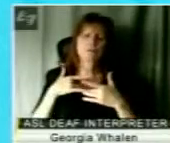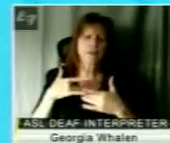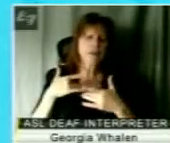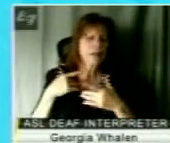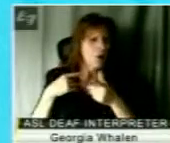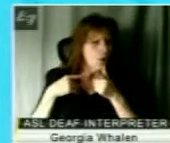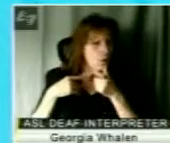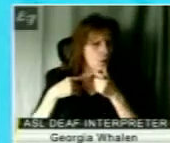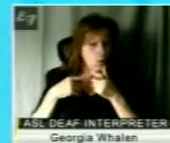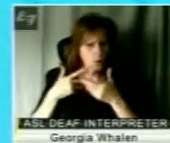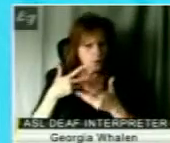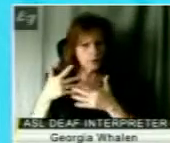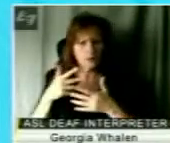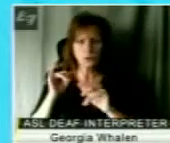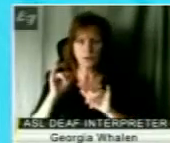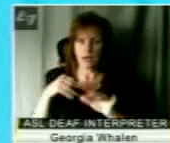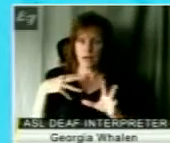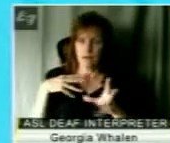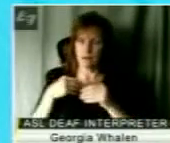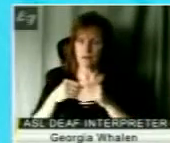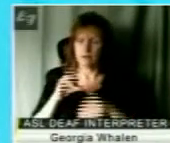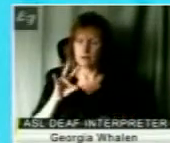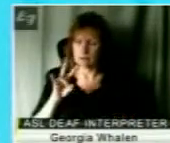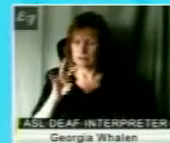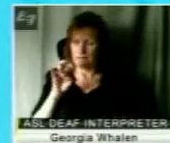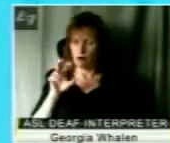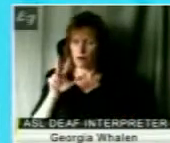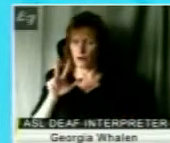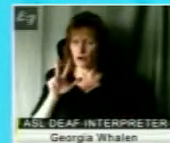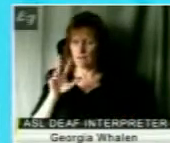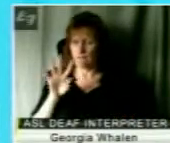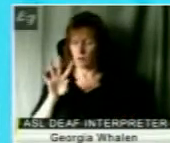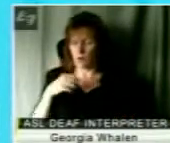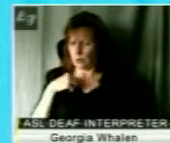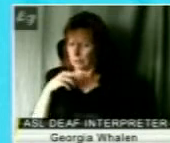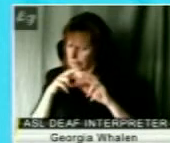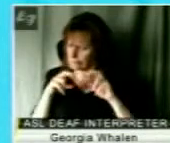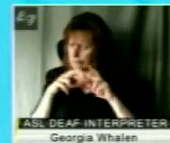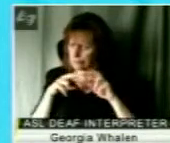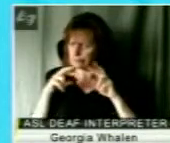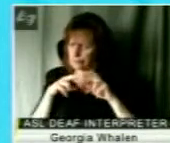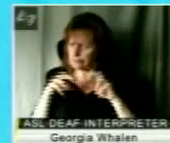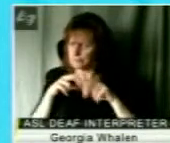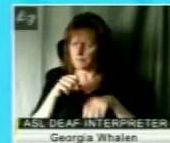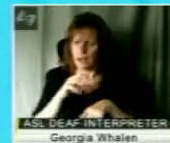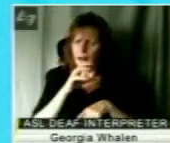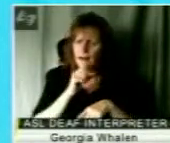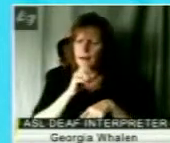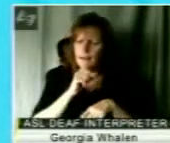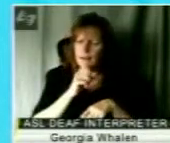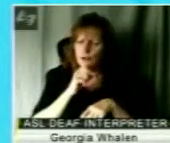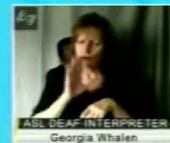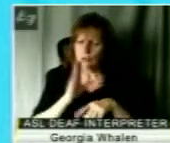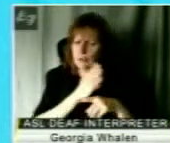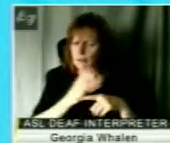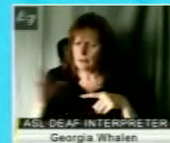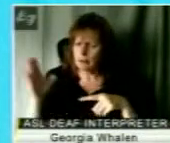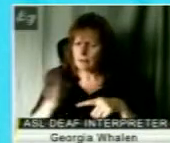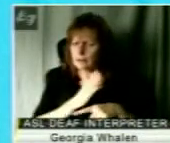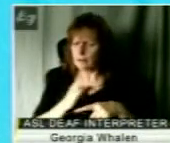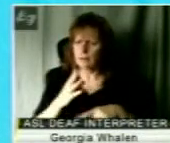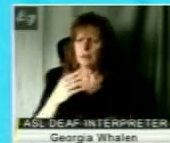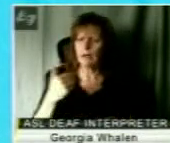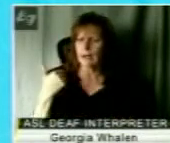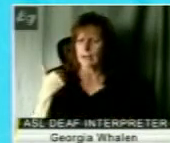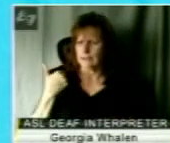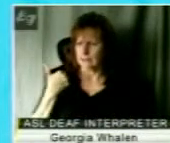whole, all of our 734, but then we focus in on what's been happening in the last 10 days to see if we're seeing any new trends. And so, as I said, when we